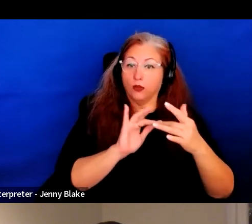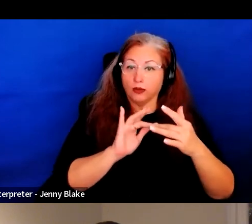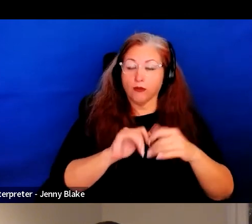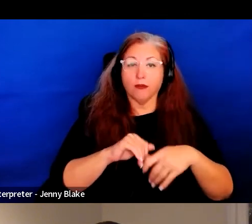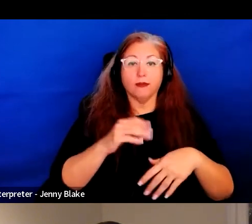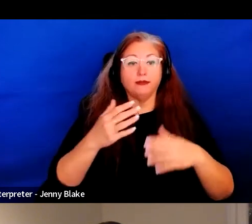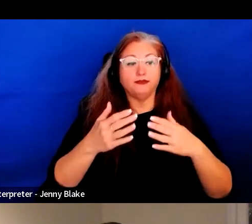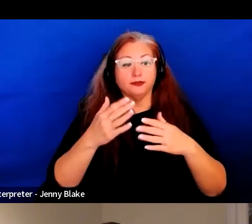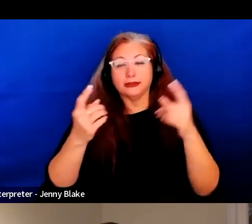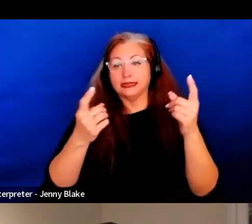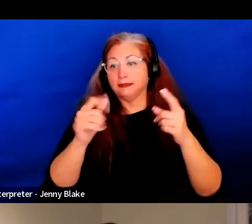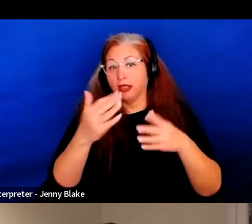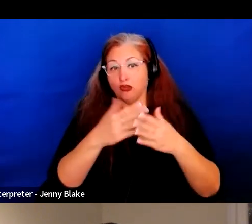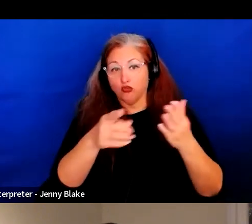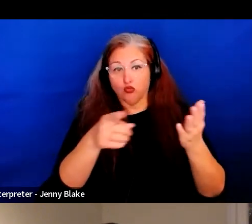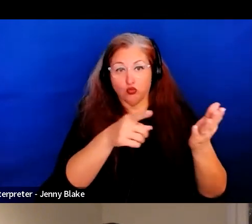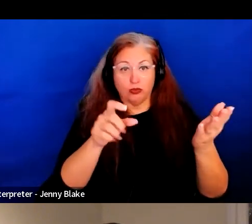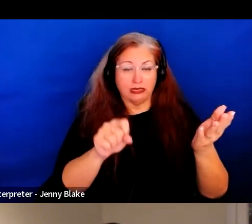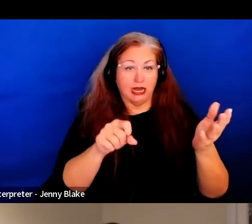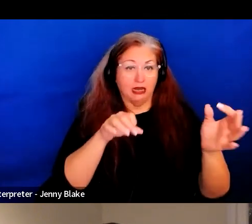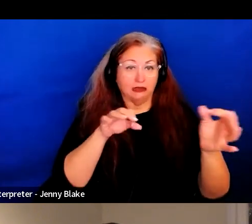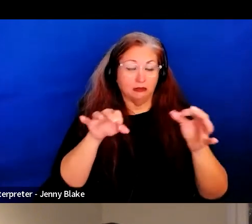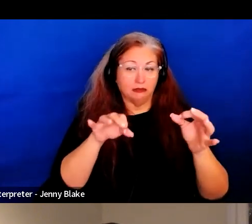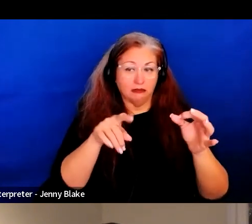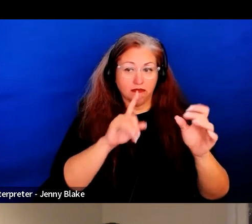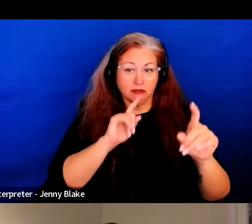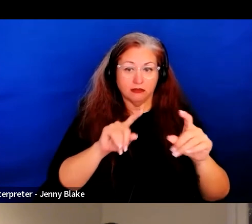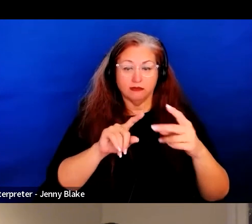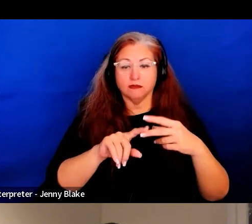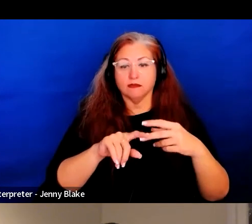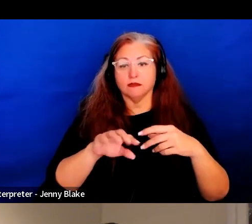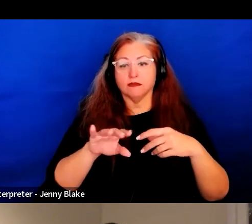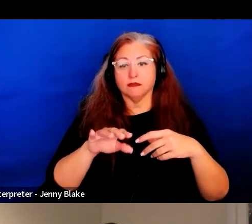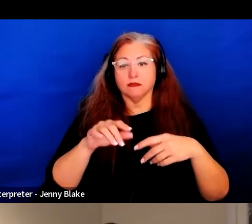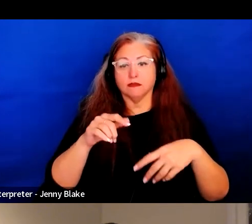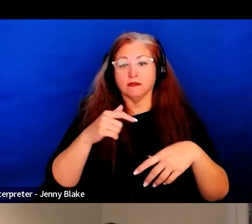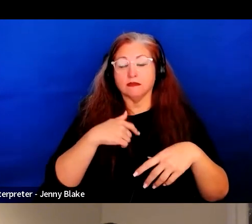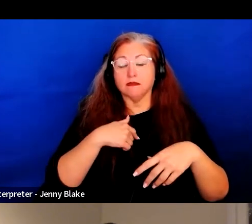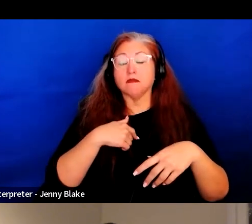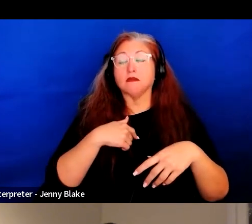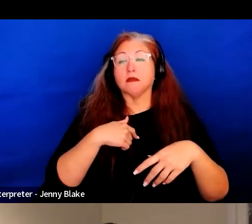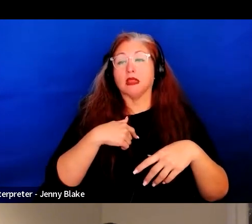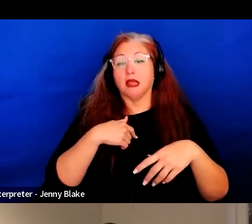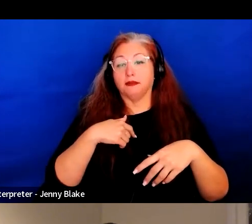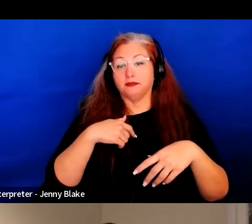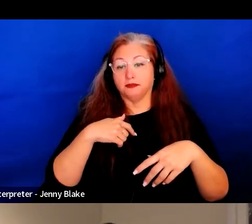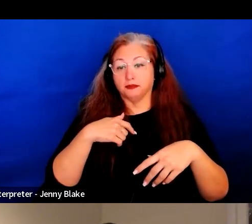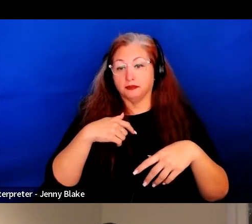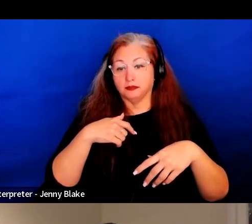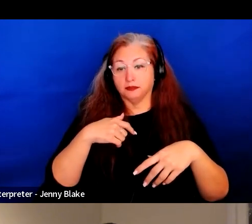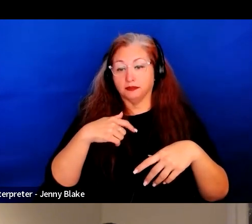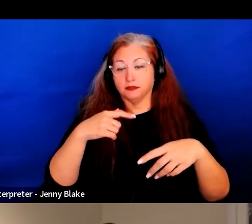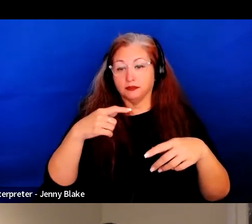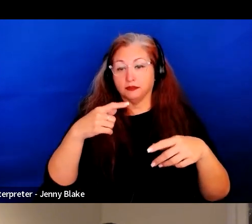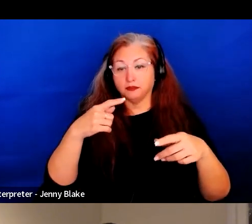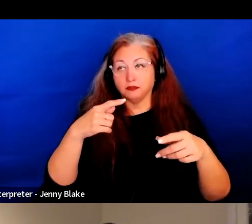maybe some of the other folks could talk to that as well. I will say that I've